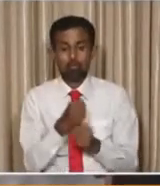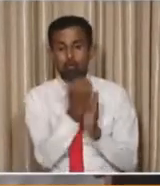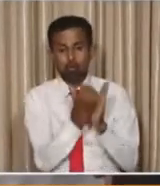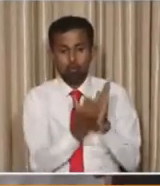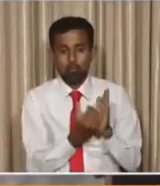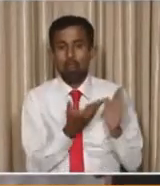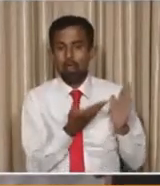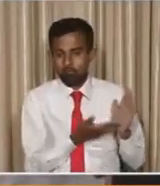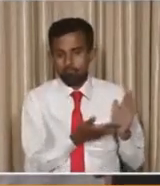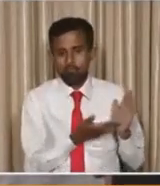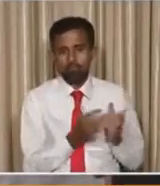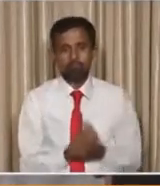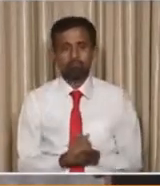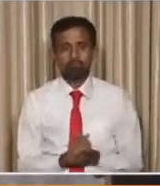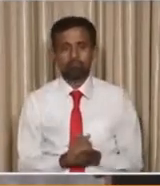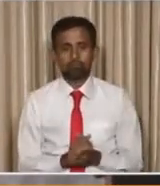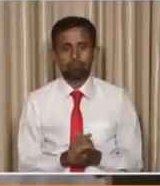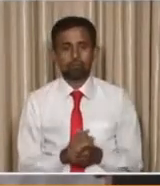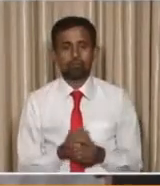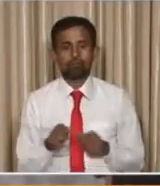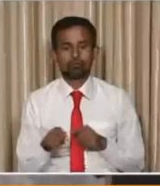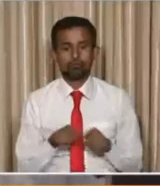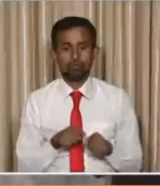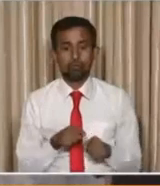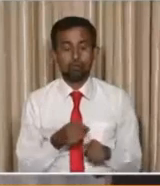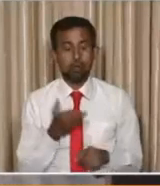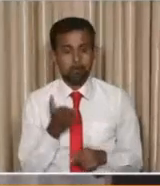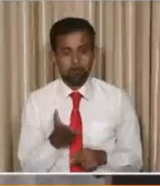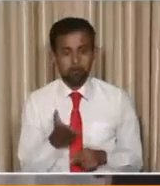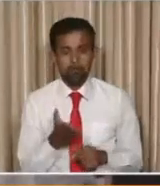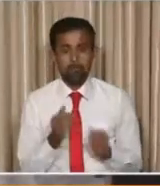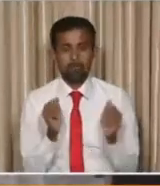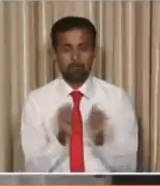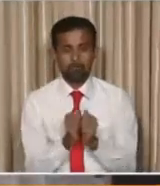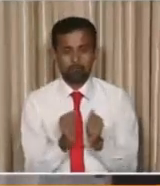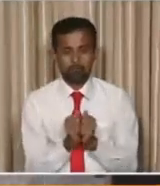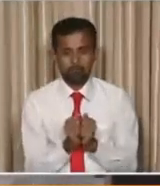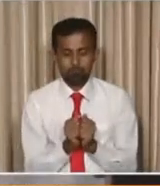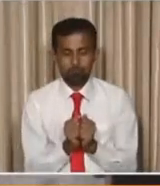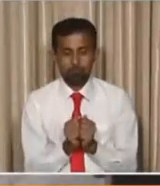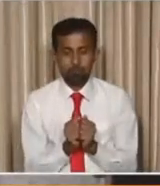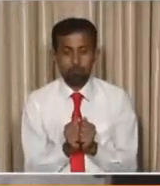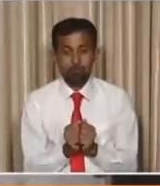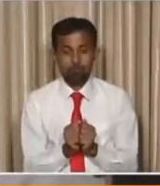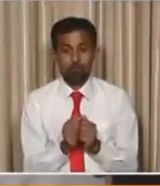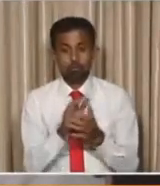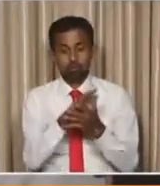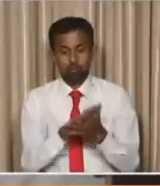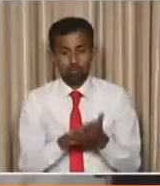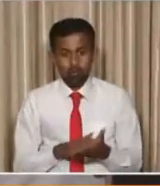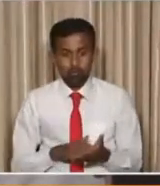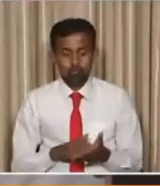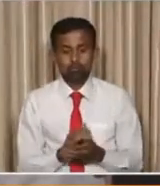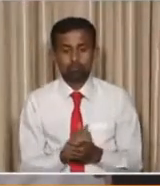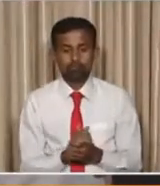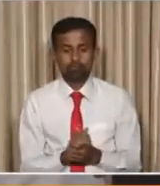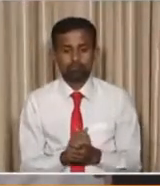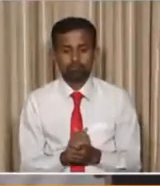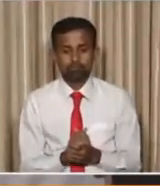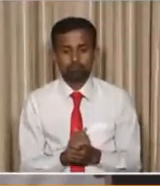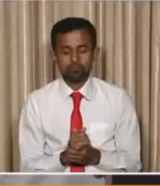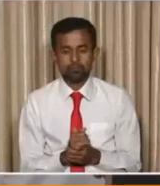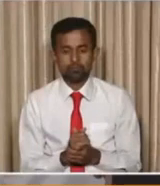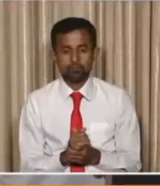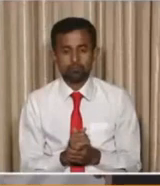The functions of the Constitutional Council would come within the framework of executive action as provided for in terms of